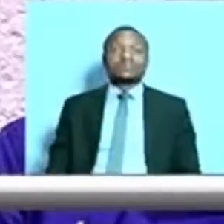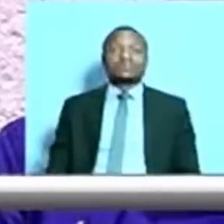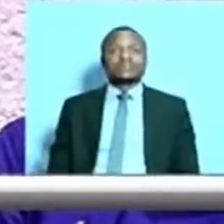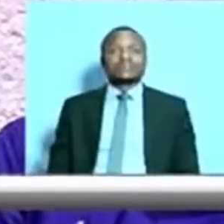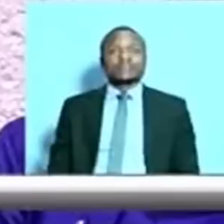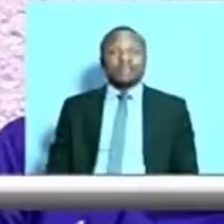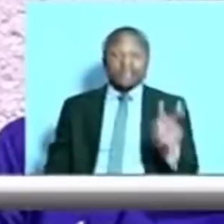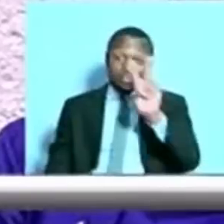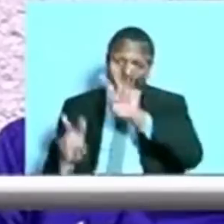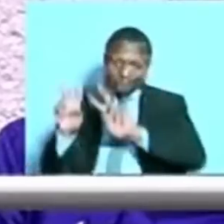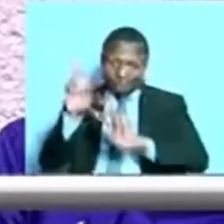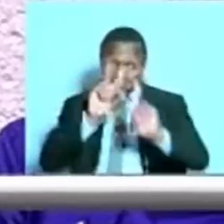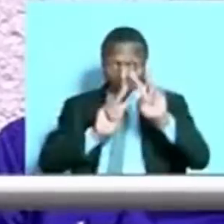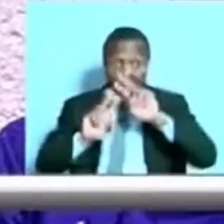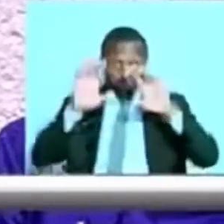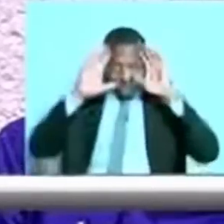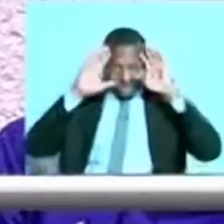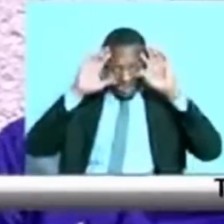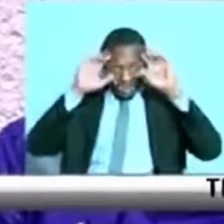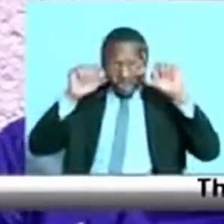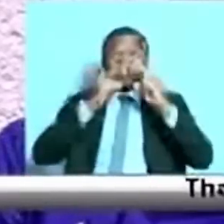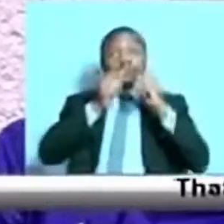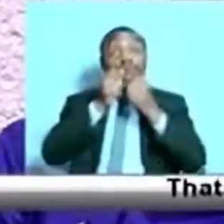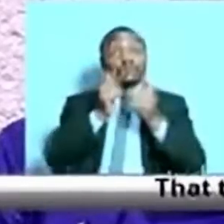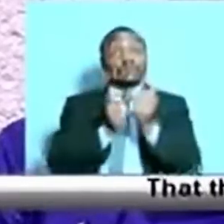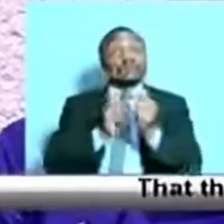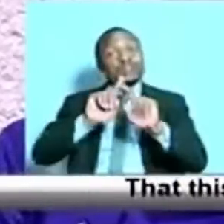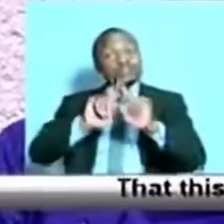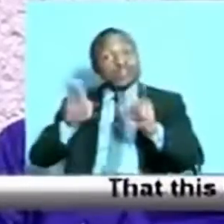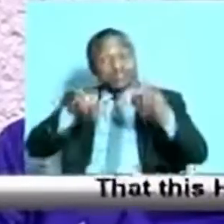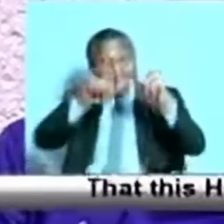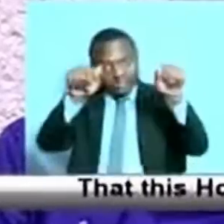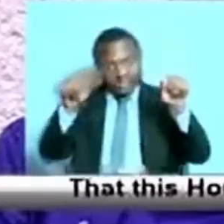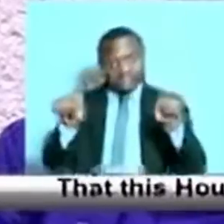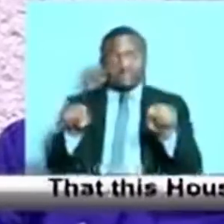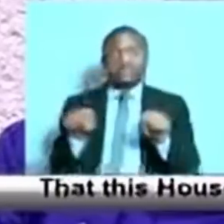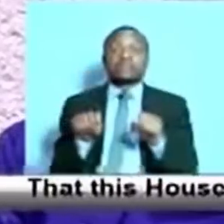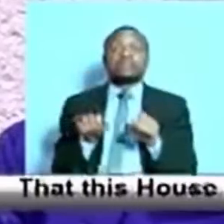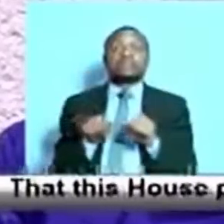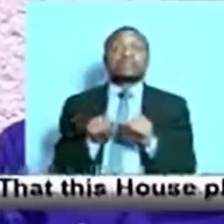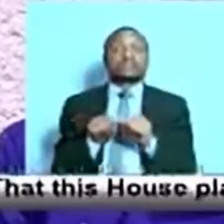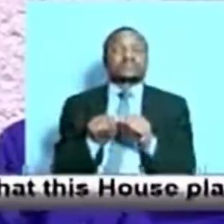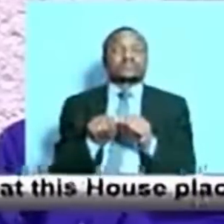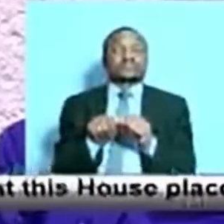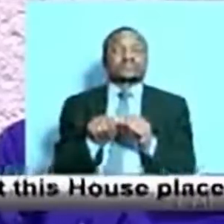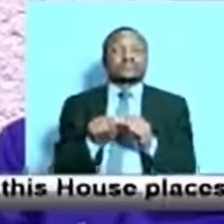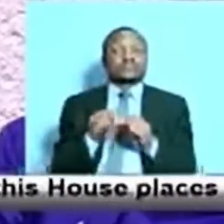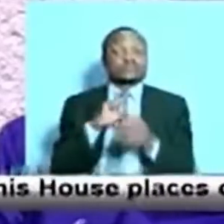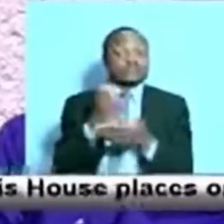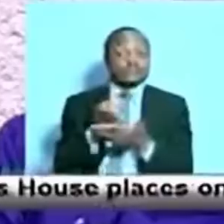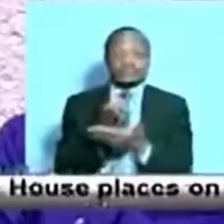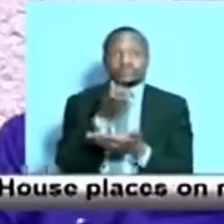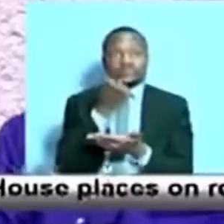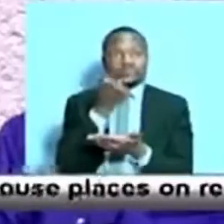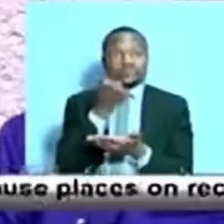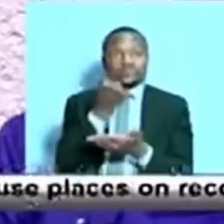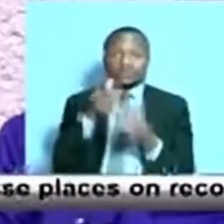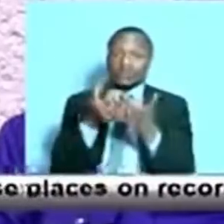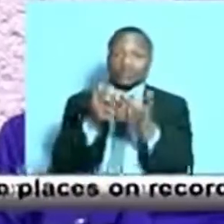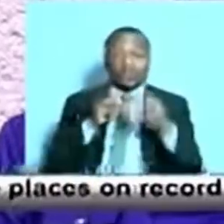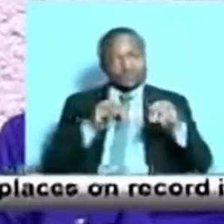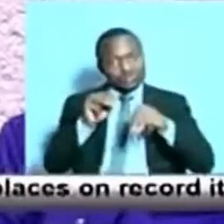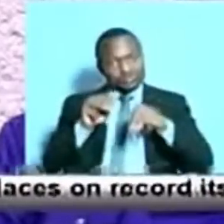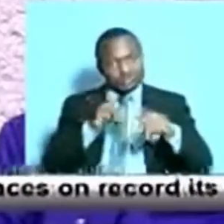the visiting president talked about different areas of how to harness an economy, how to